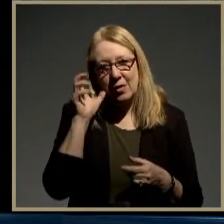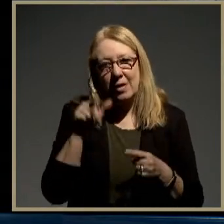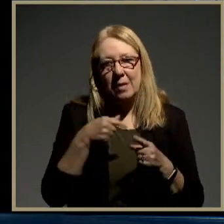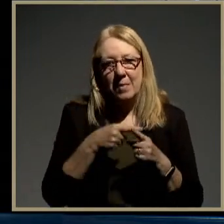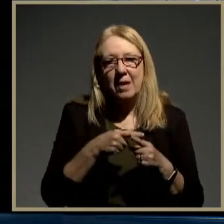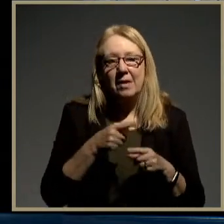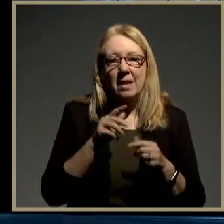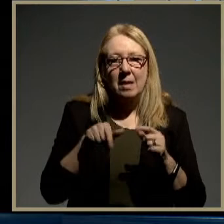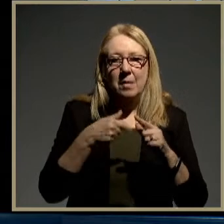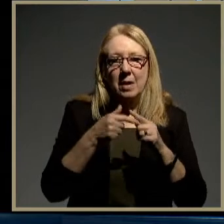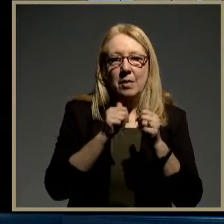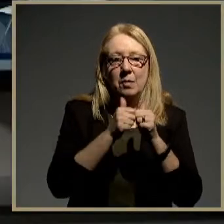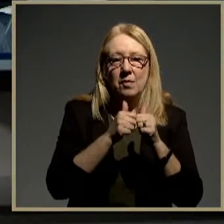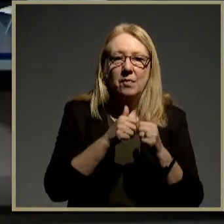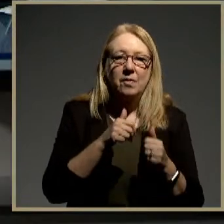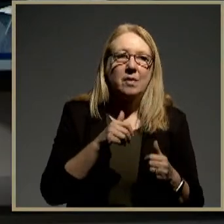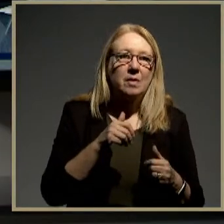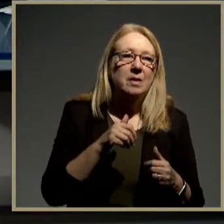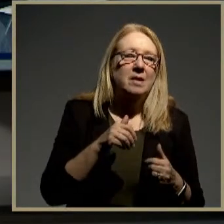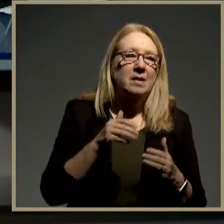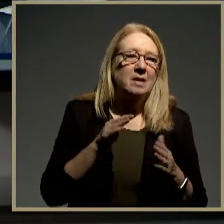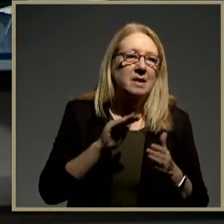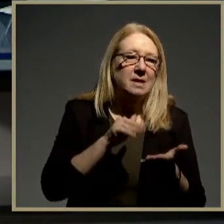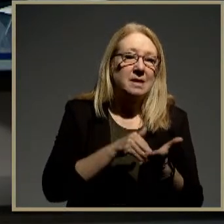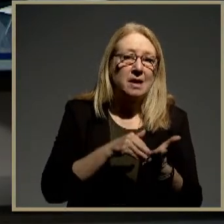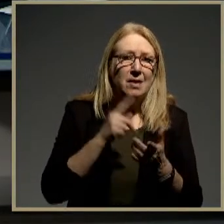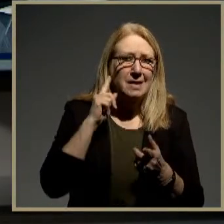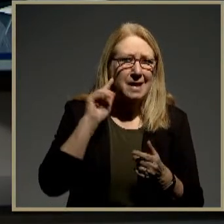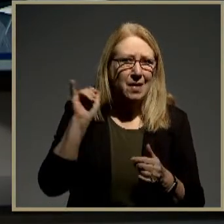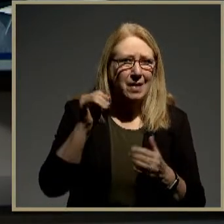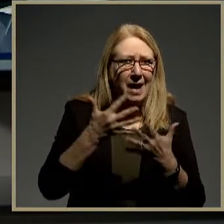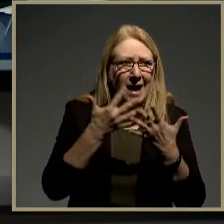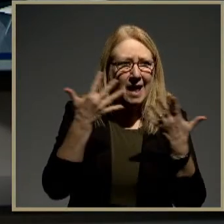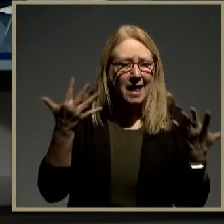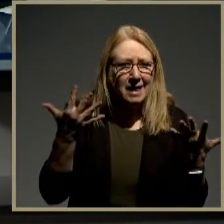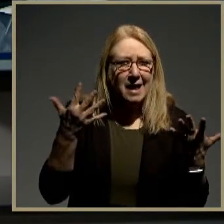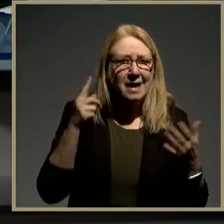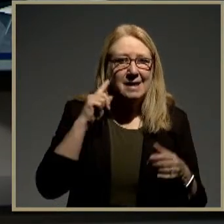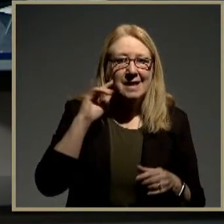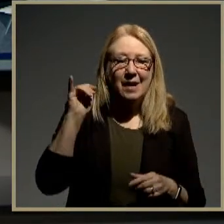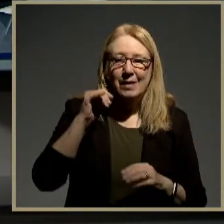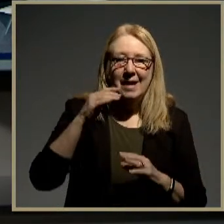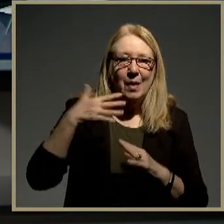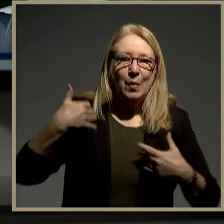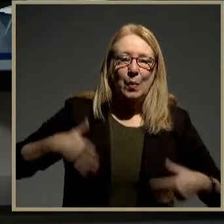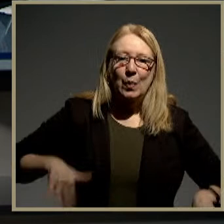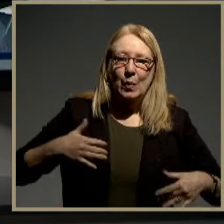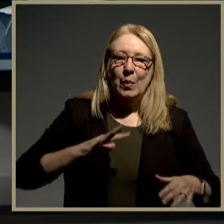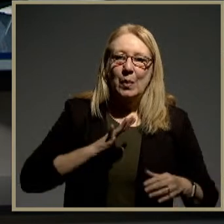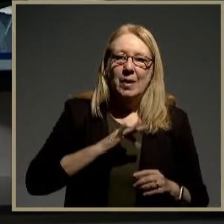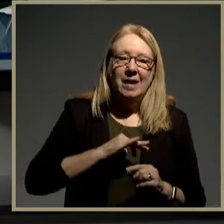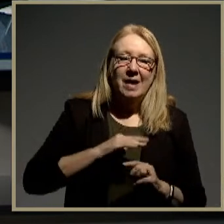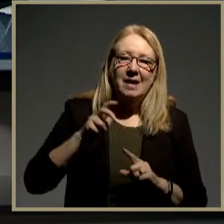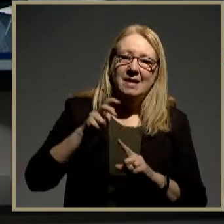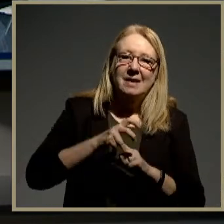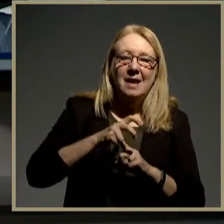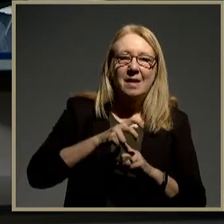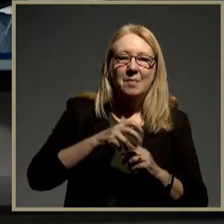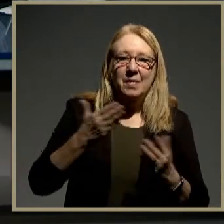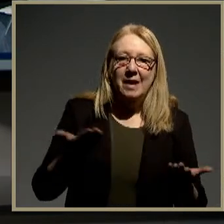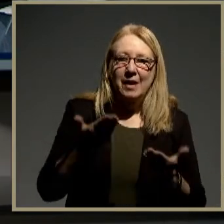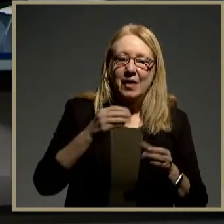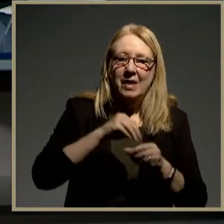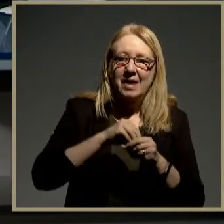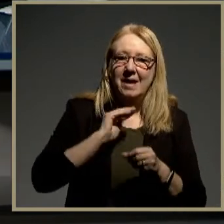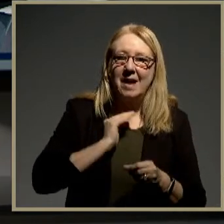Performance Center. Well, it sounds like a lot, and it sounds like a crown jewel for sports medicine here in our area.